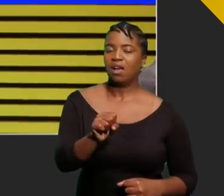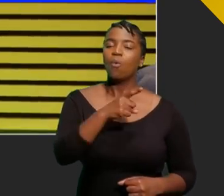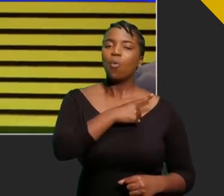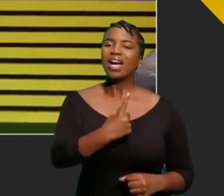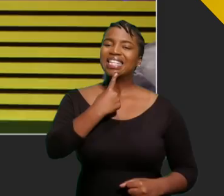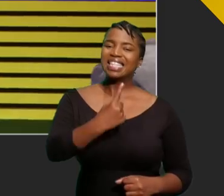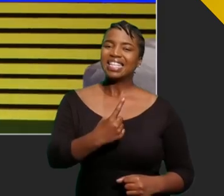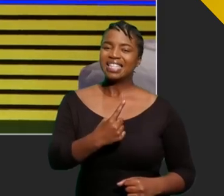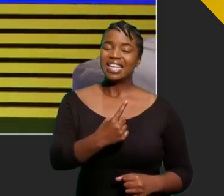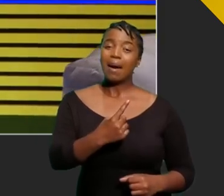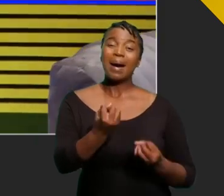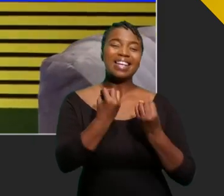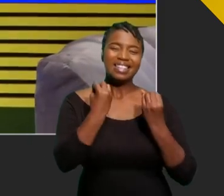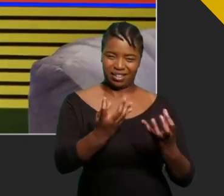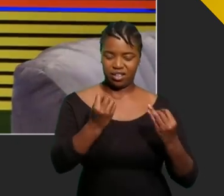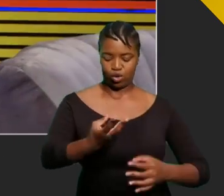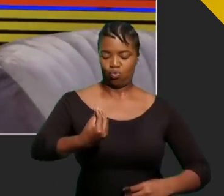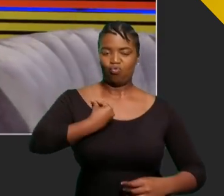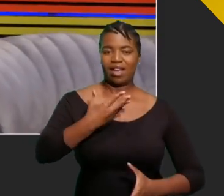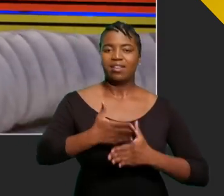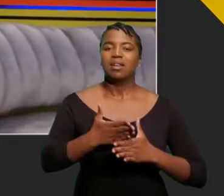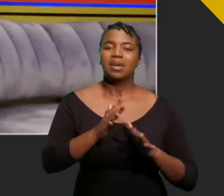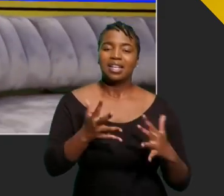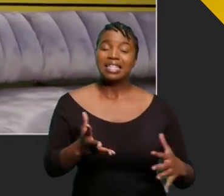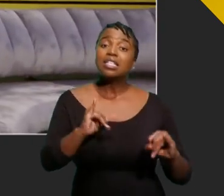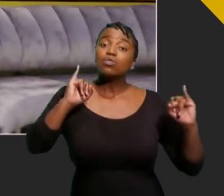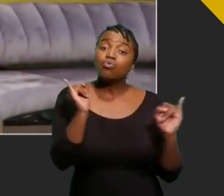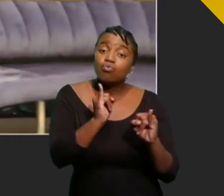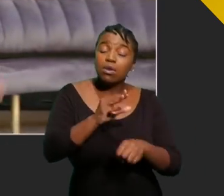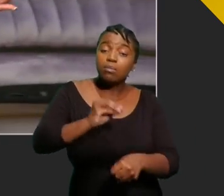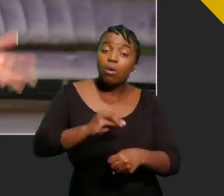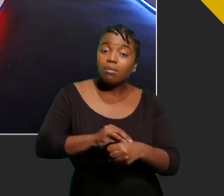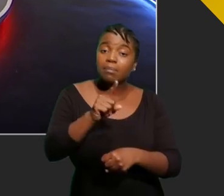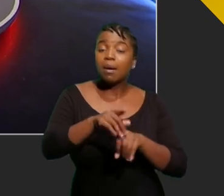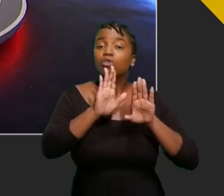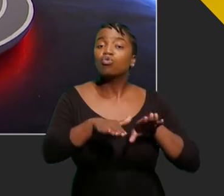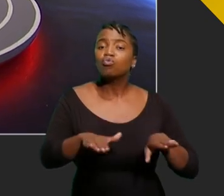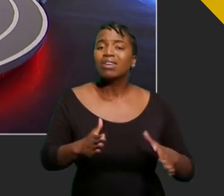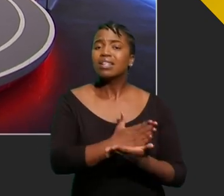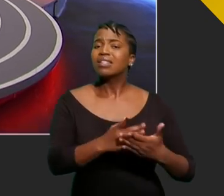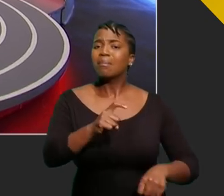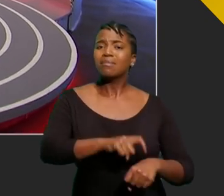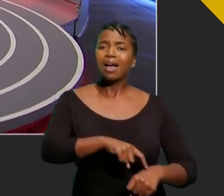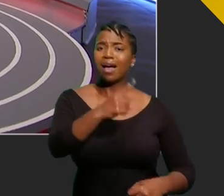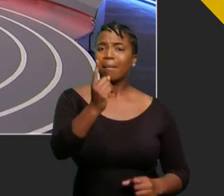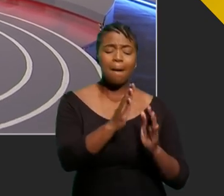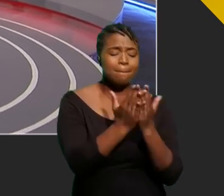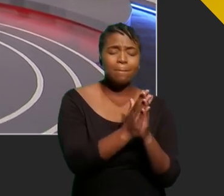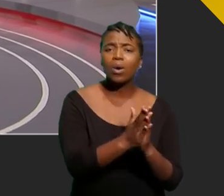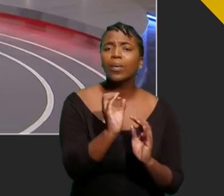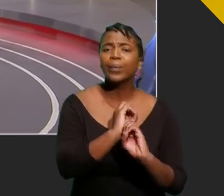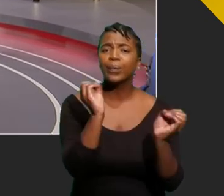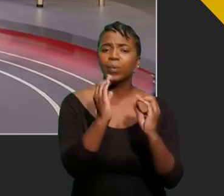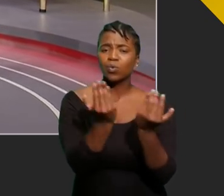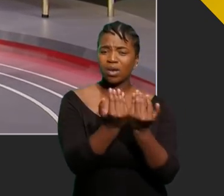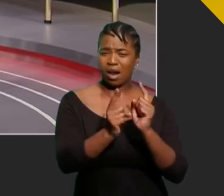talking about high unemployment rates in the country. We're talking about serious issues in the country. We're talking about children sometimes not even getting textbooks because it's going long.